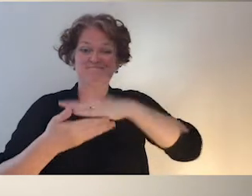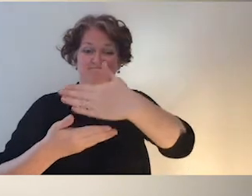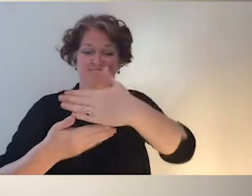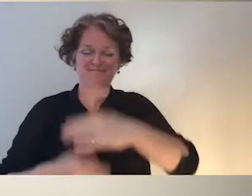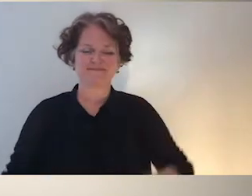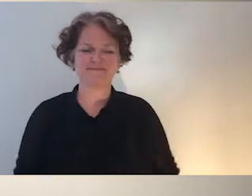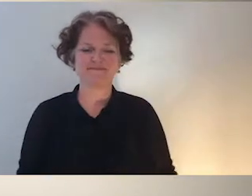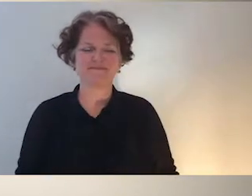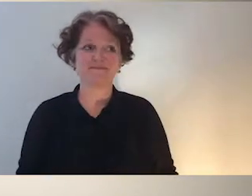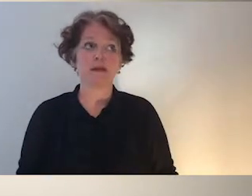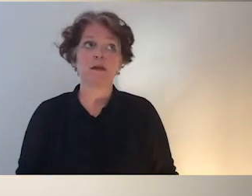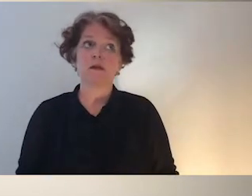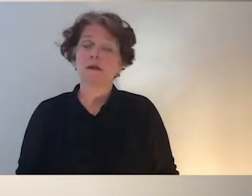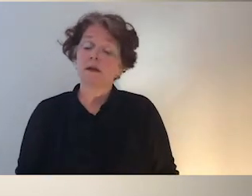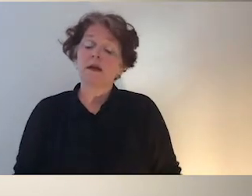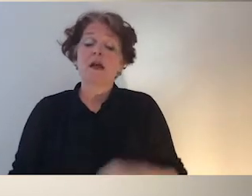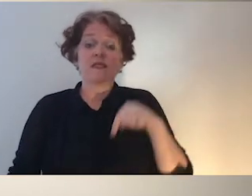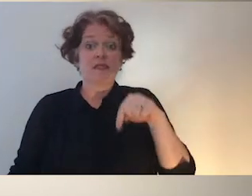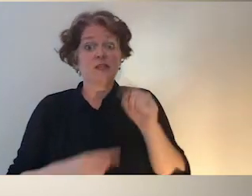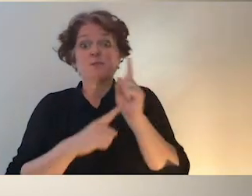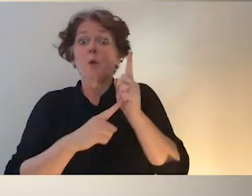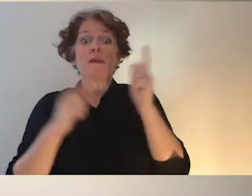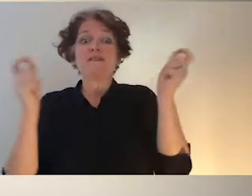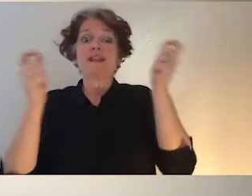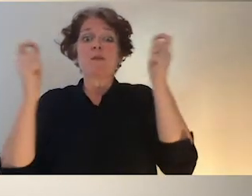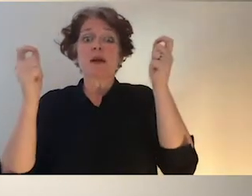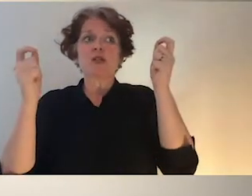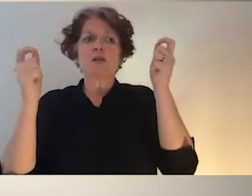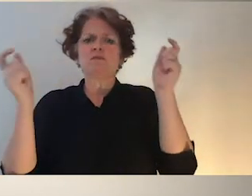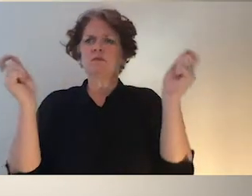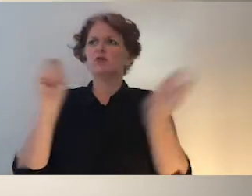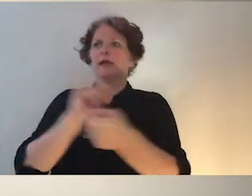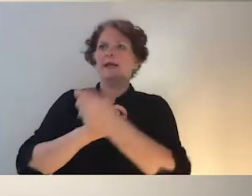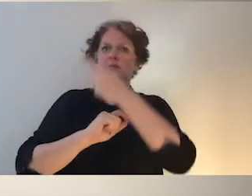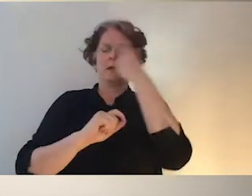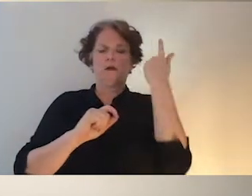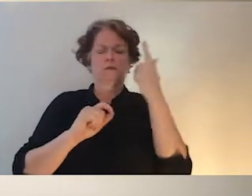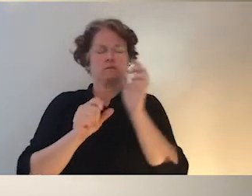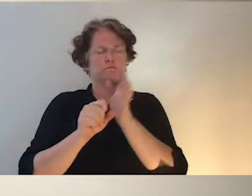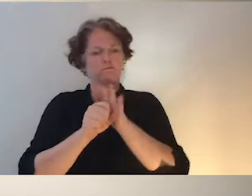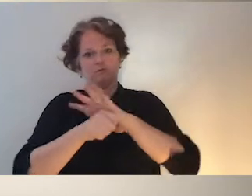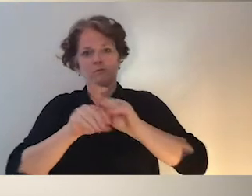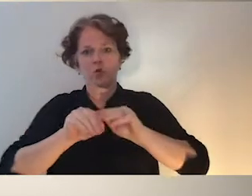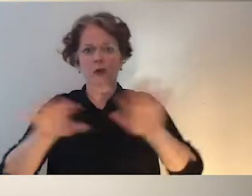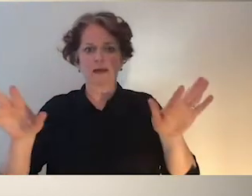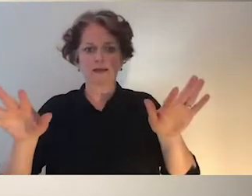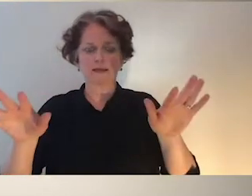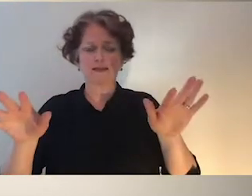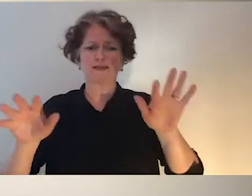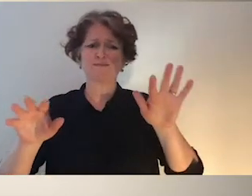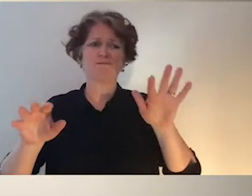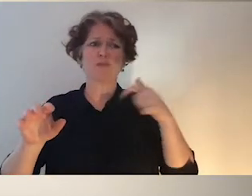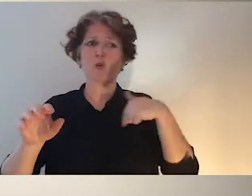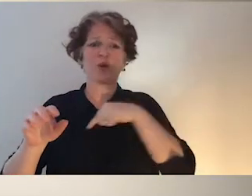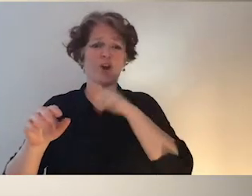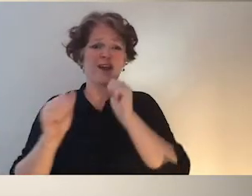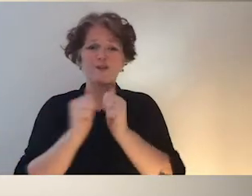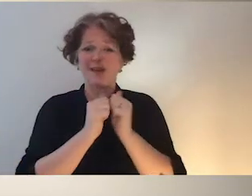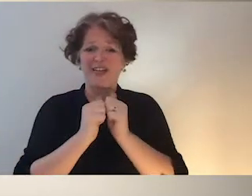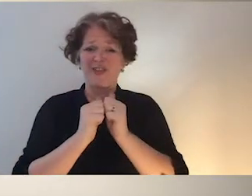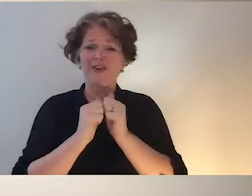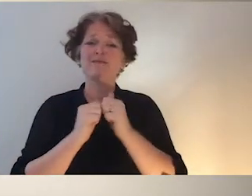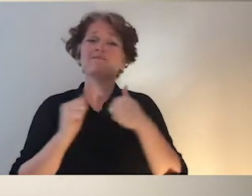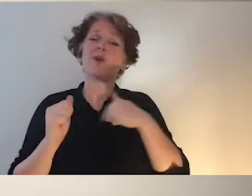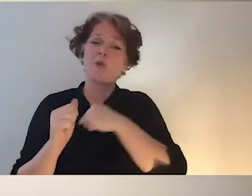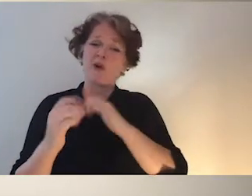for celebration has been redefined by a global crisis. We are here today celebrating our TC journey virtually. I first want to